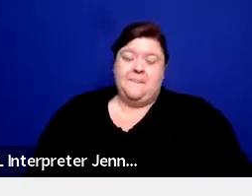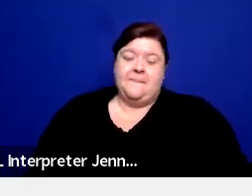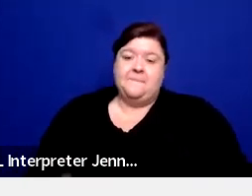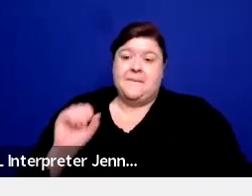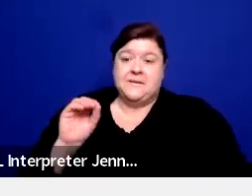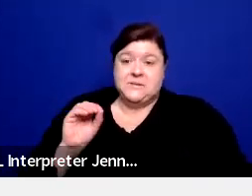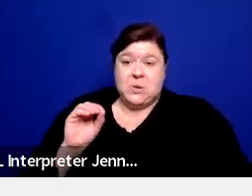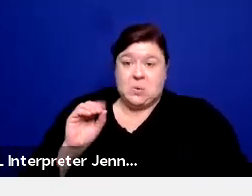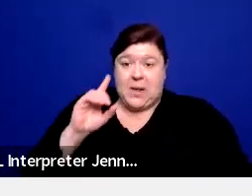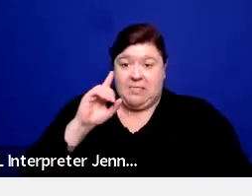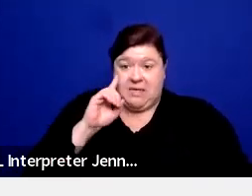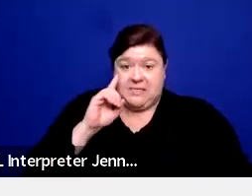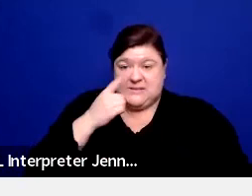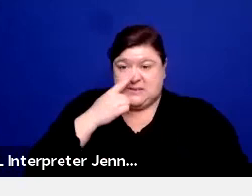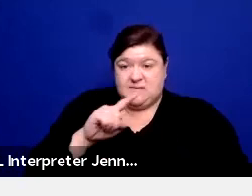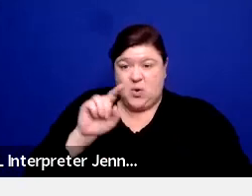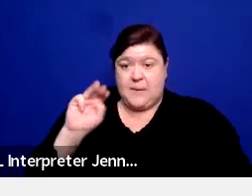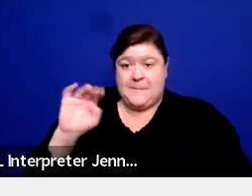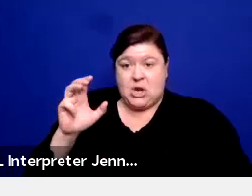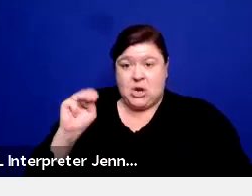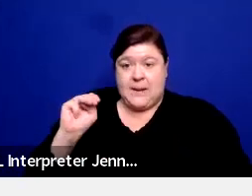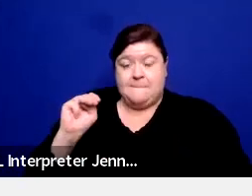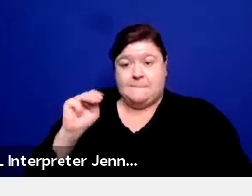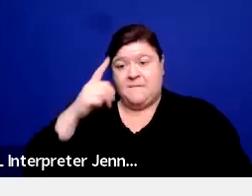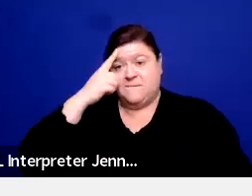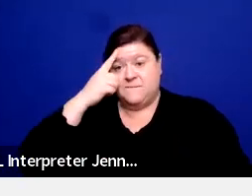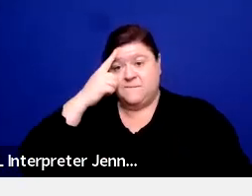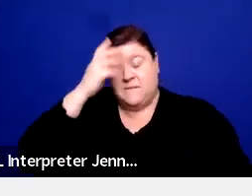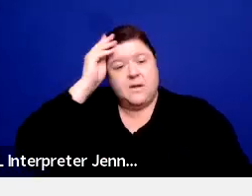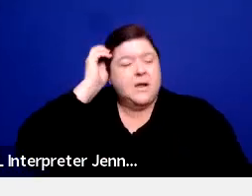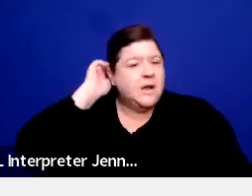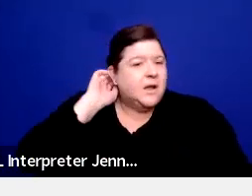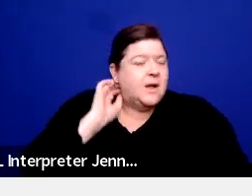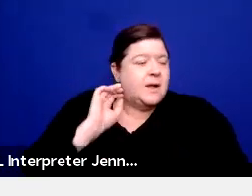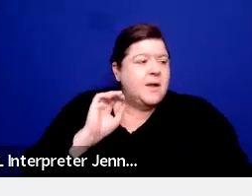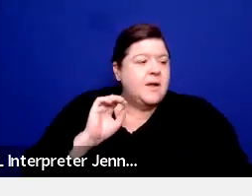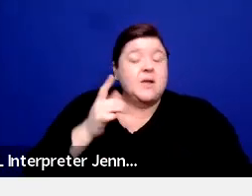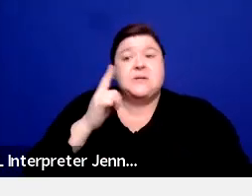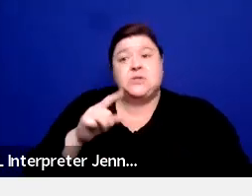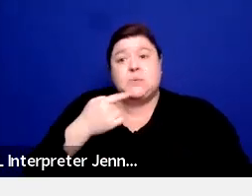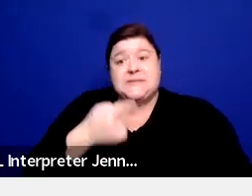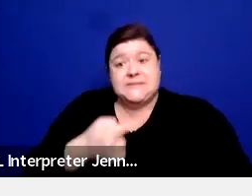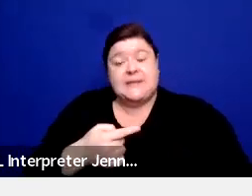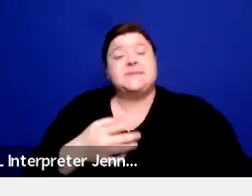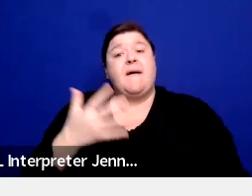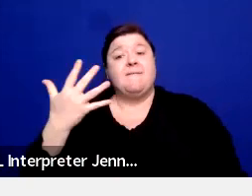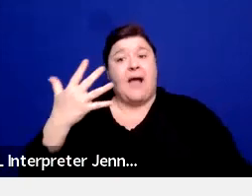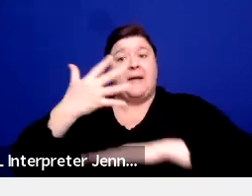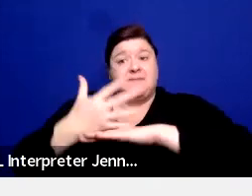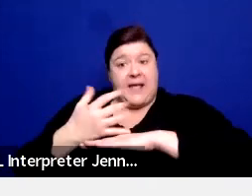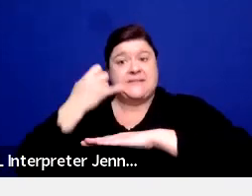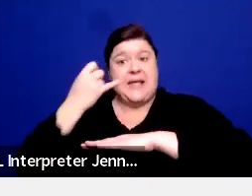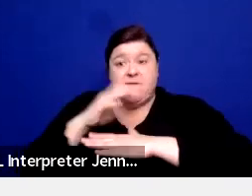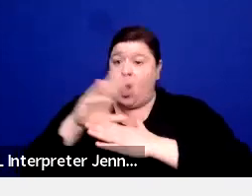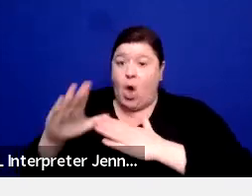So I believe this is for Miriam and our OHA staff. The new guidance says 5 days if all the group are